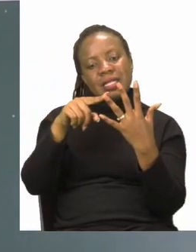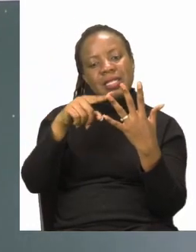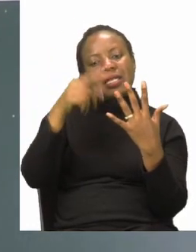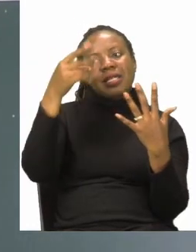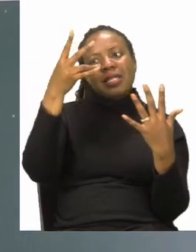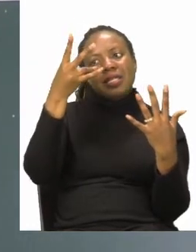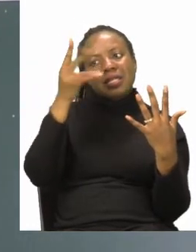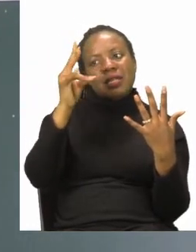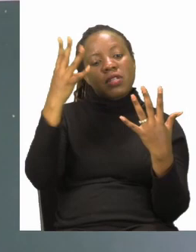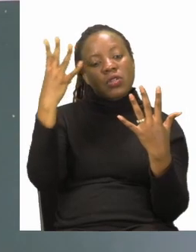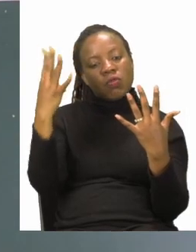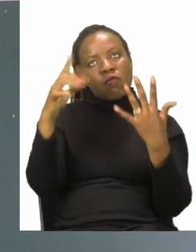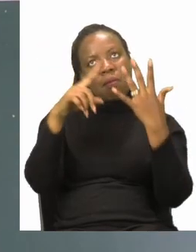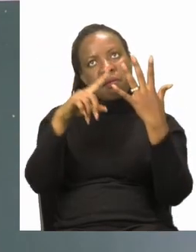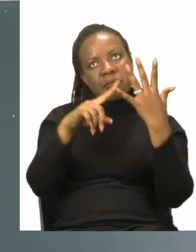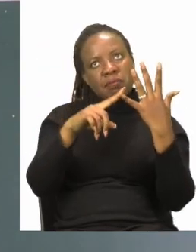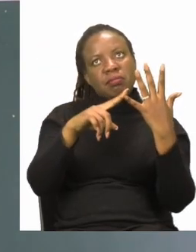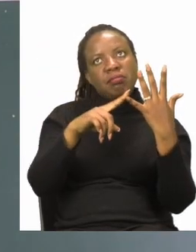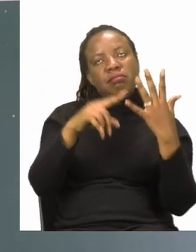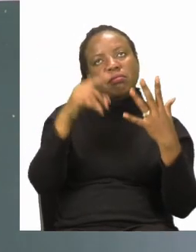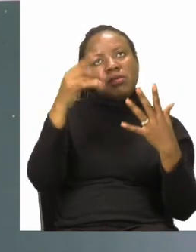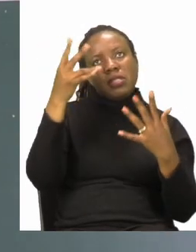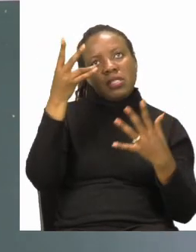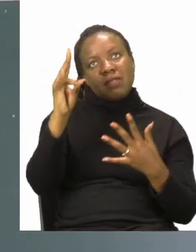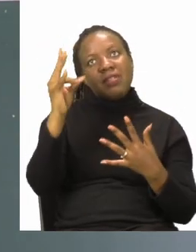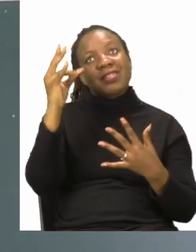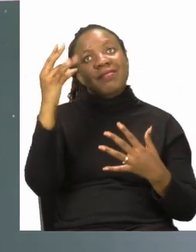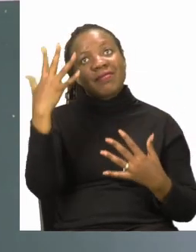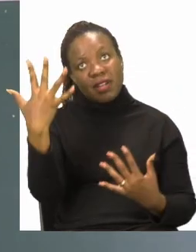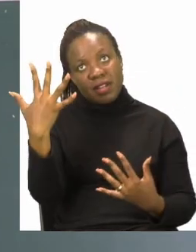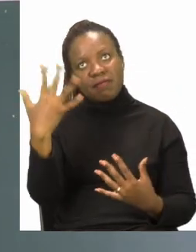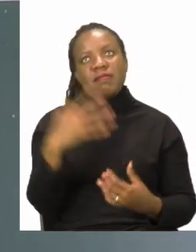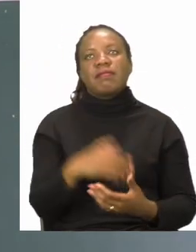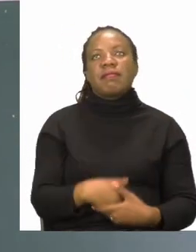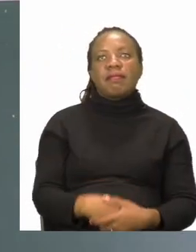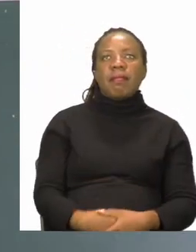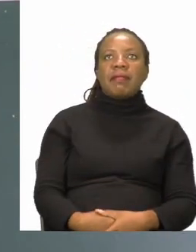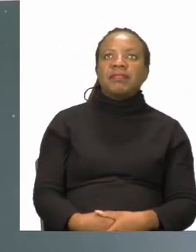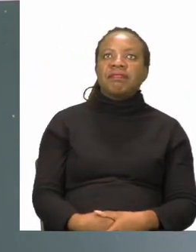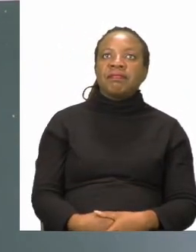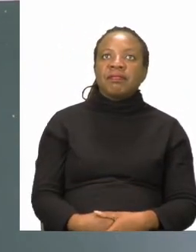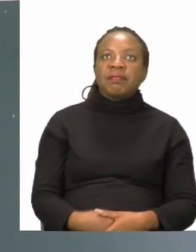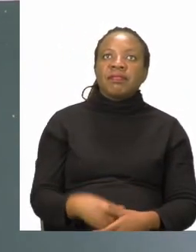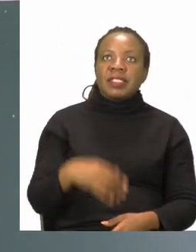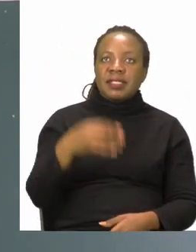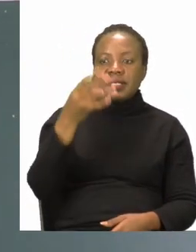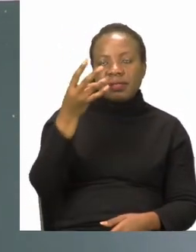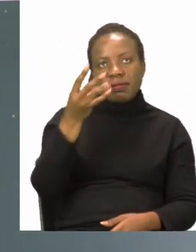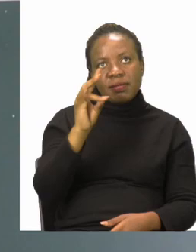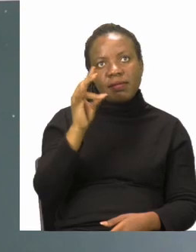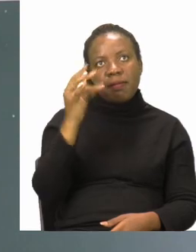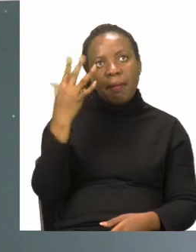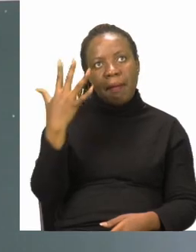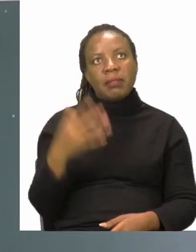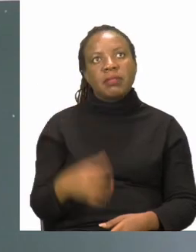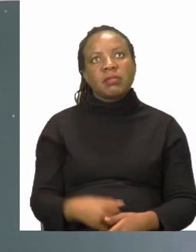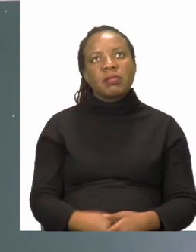75. So our next number will be the number